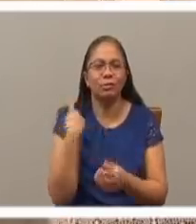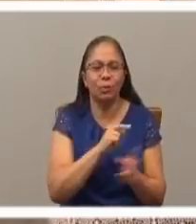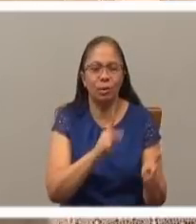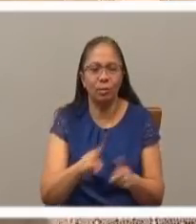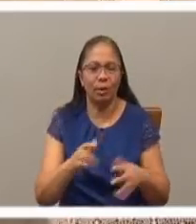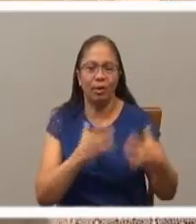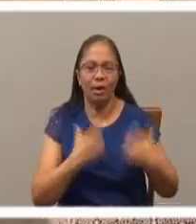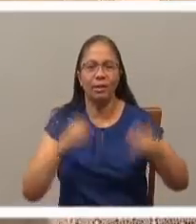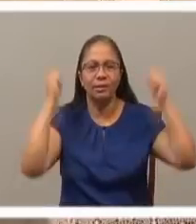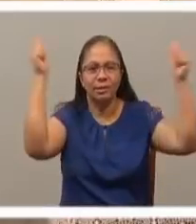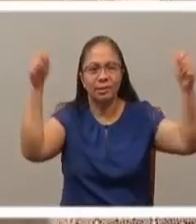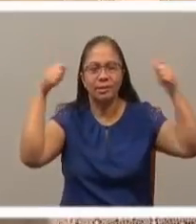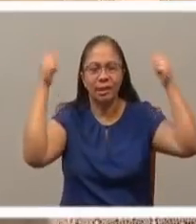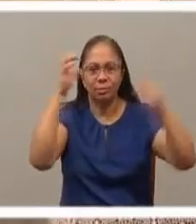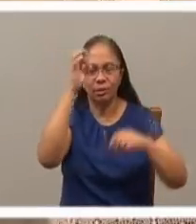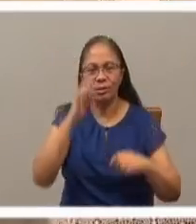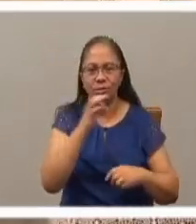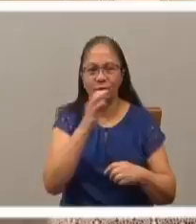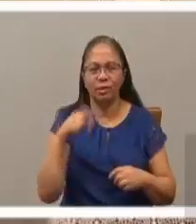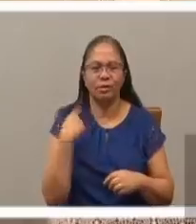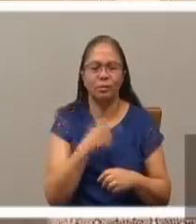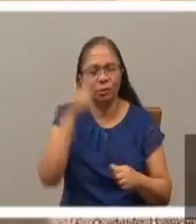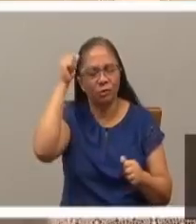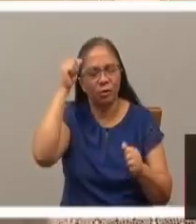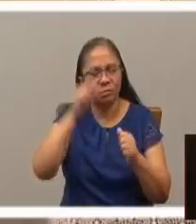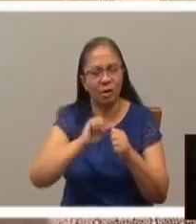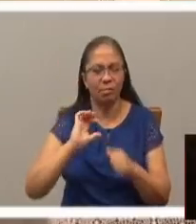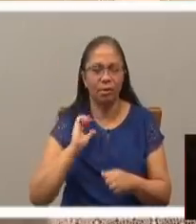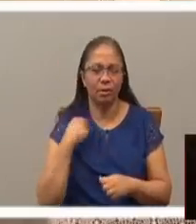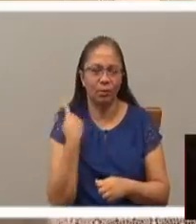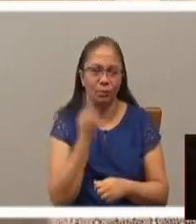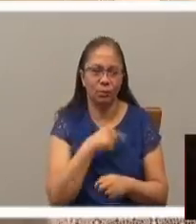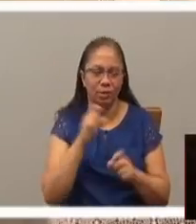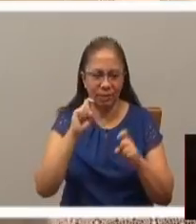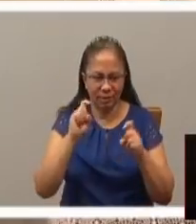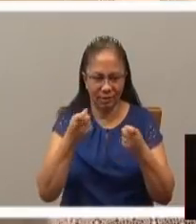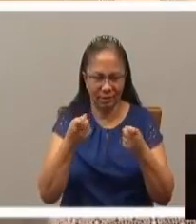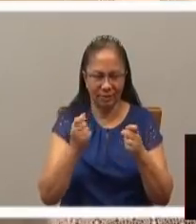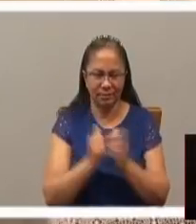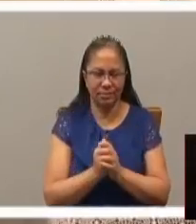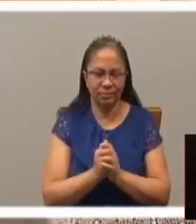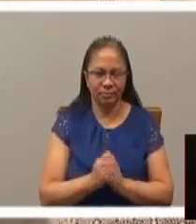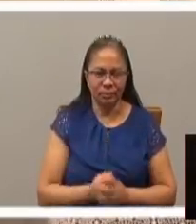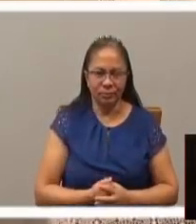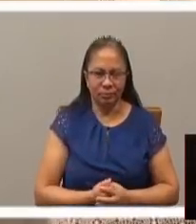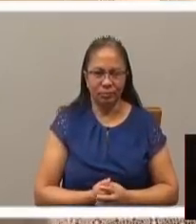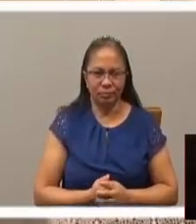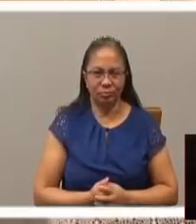hearts to celebrate this Eucharist, let us call to mind our sins.